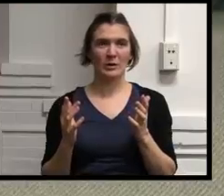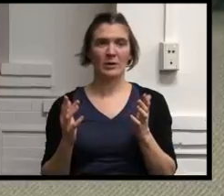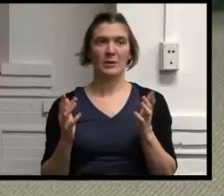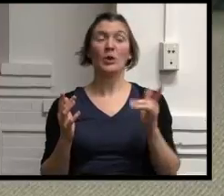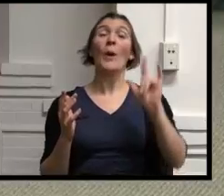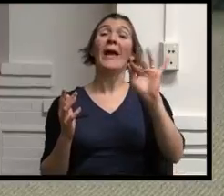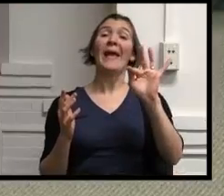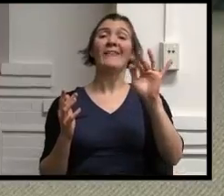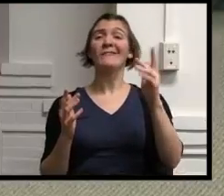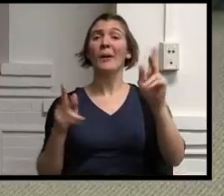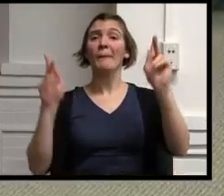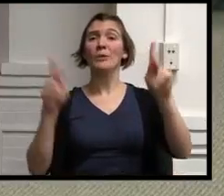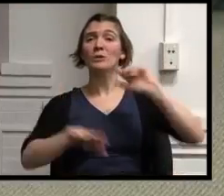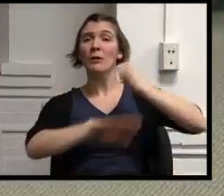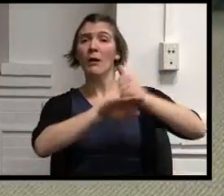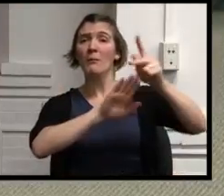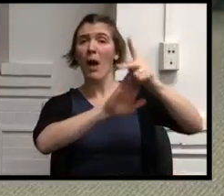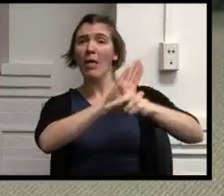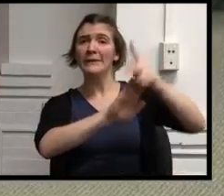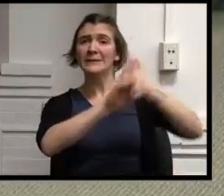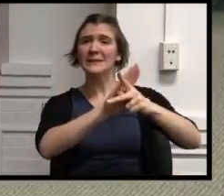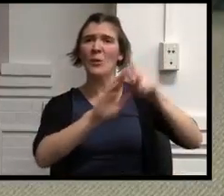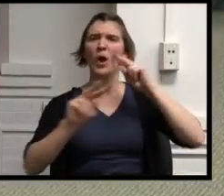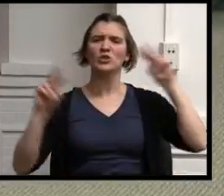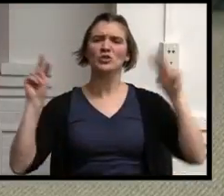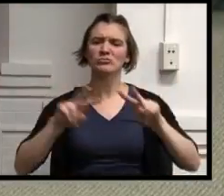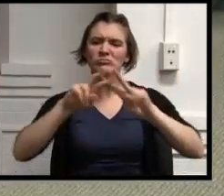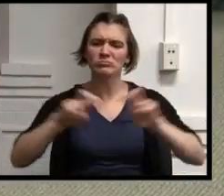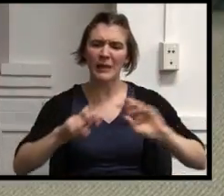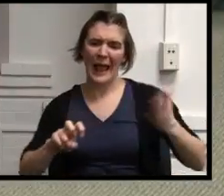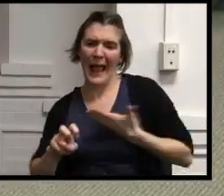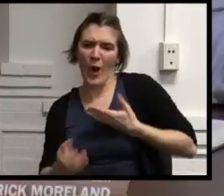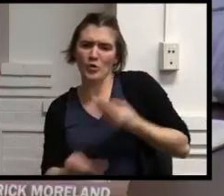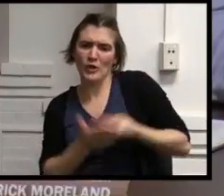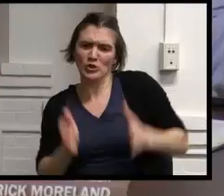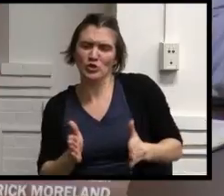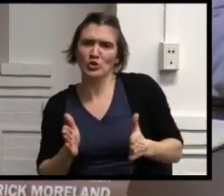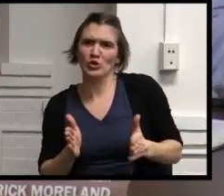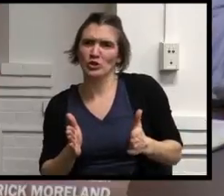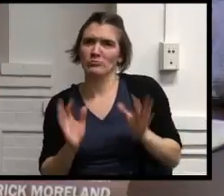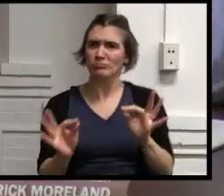policymaker find out how good our internal controls